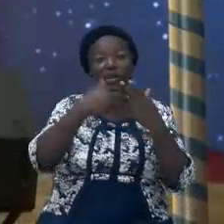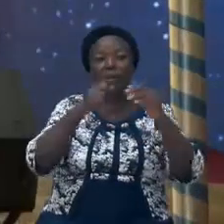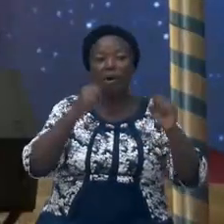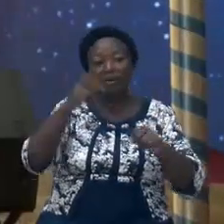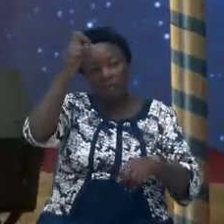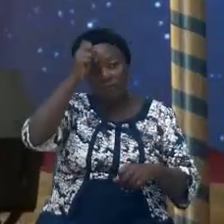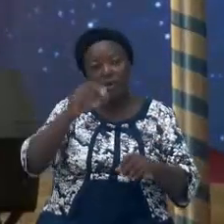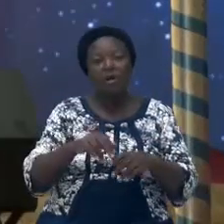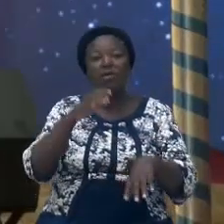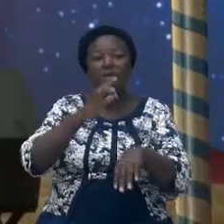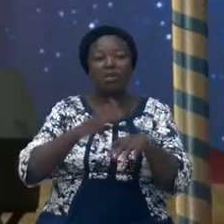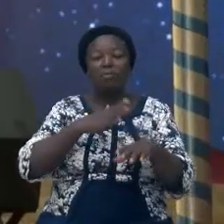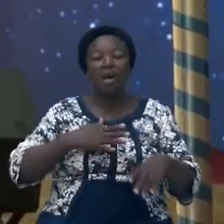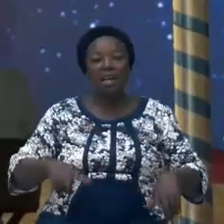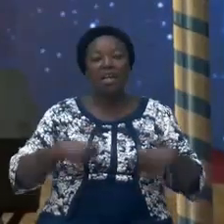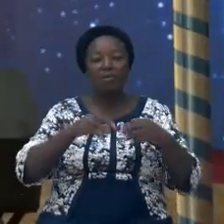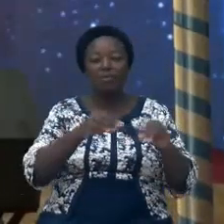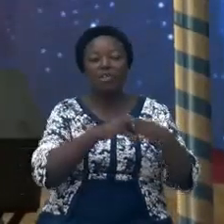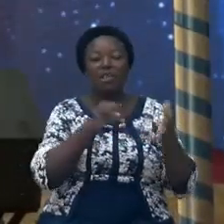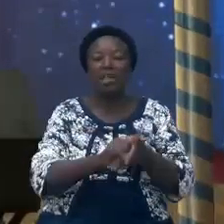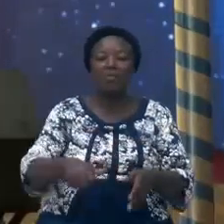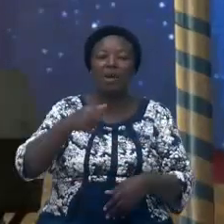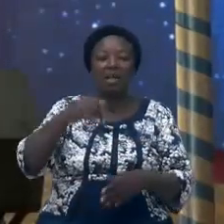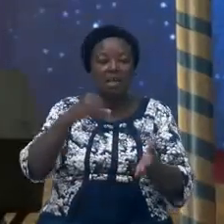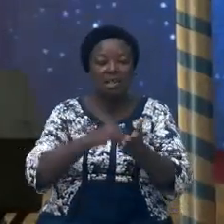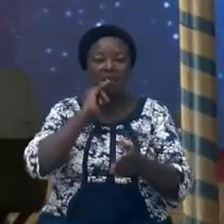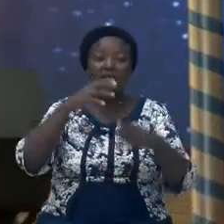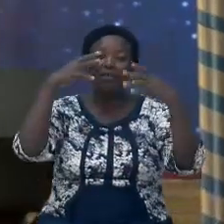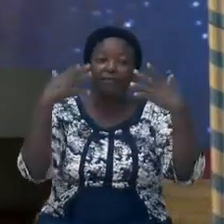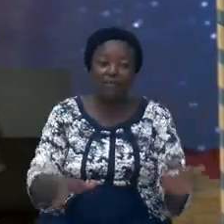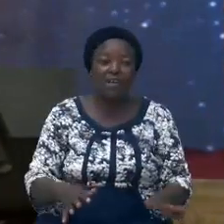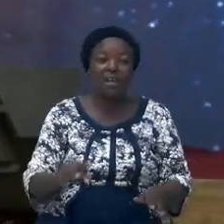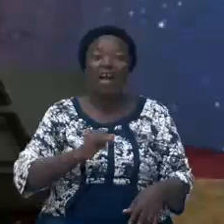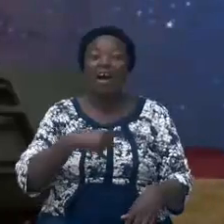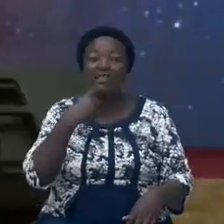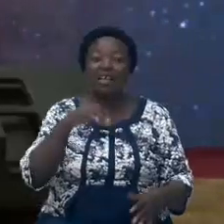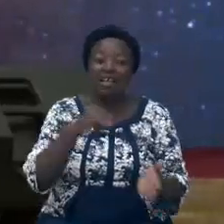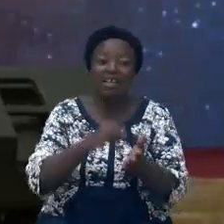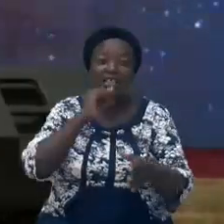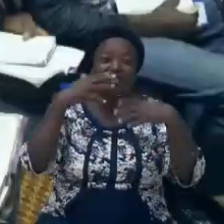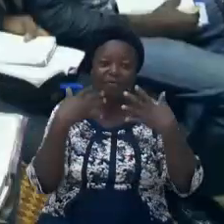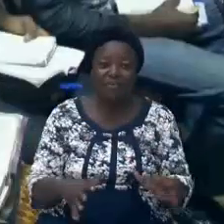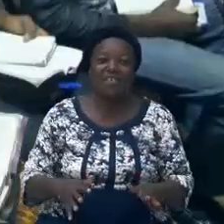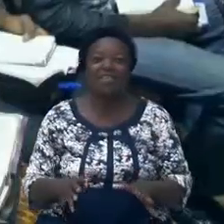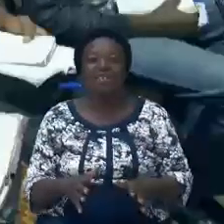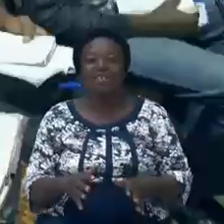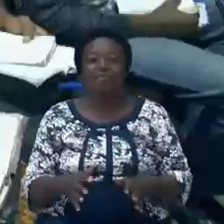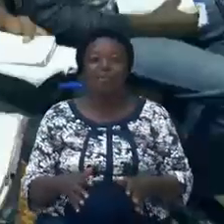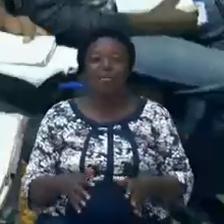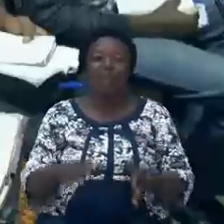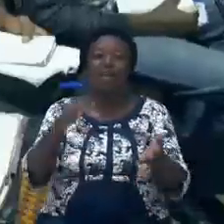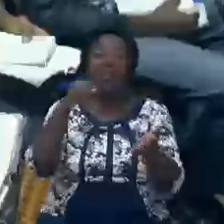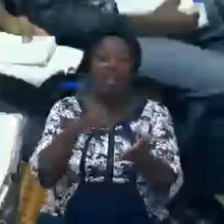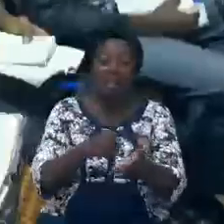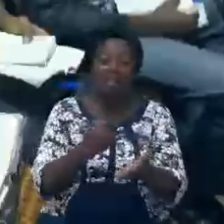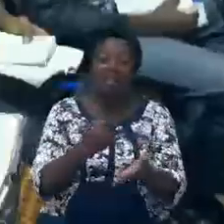powers of satan tormenting my life put it in that bag it is finished i said